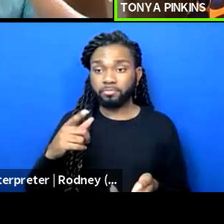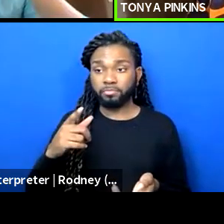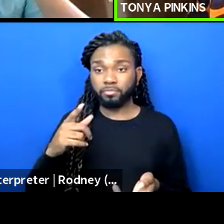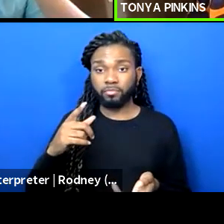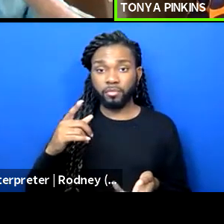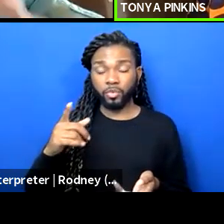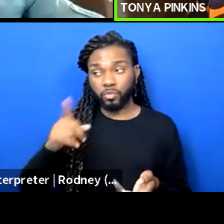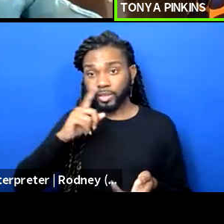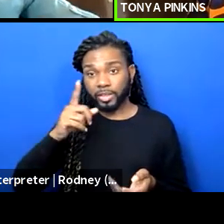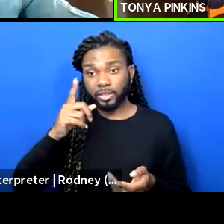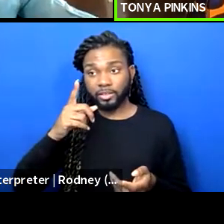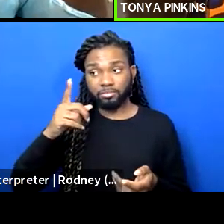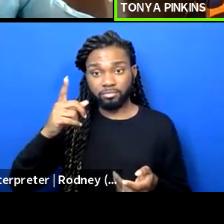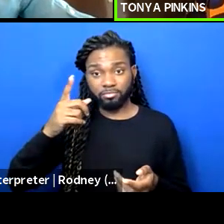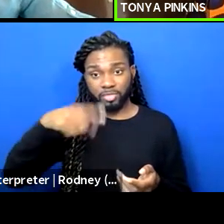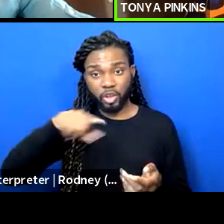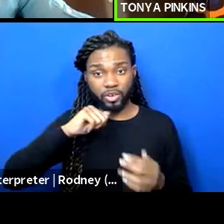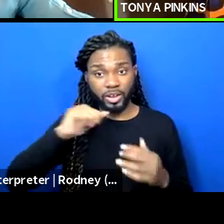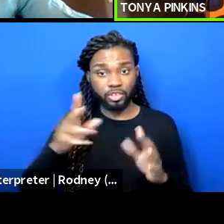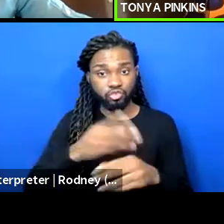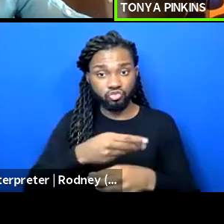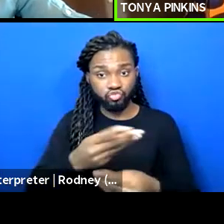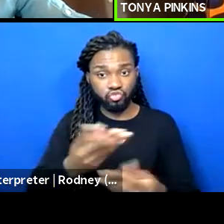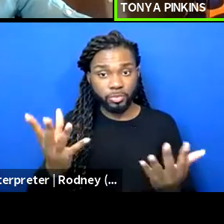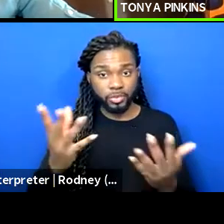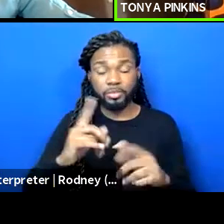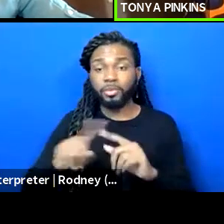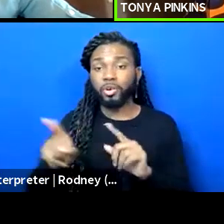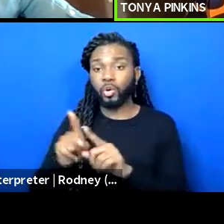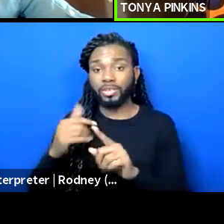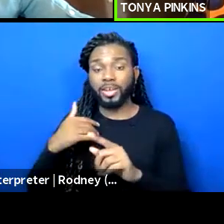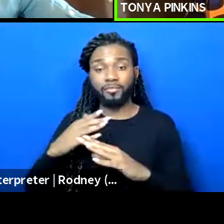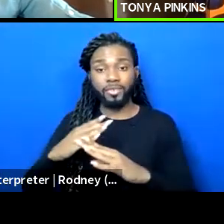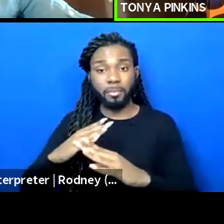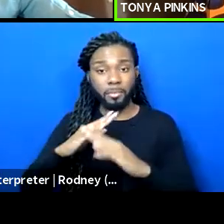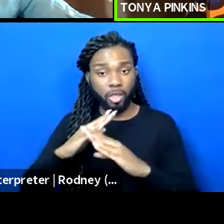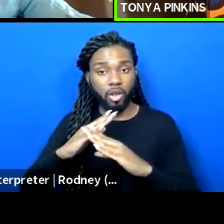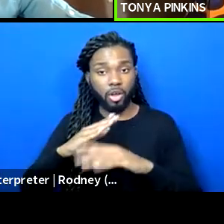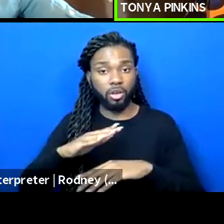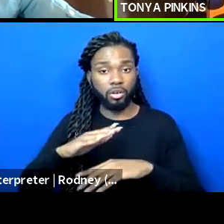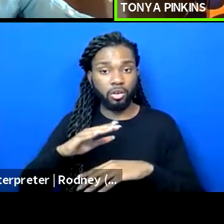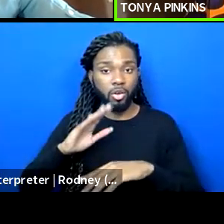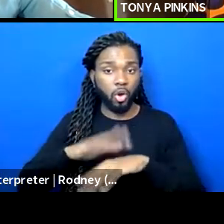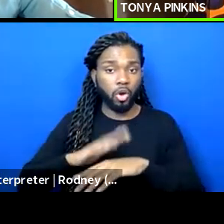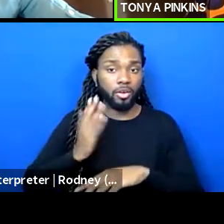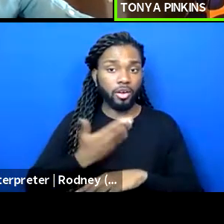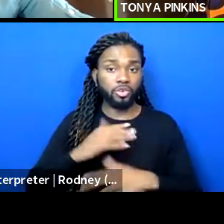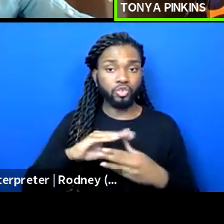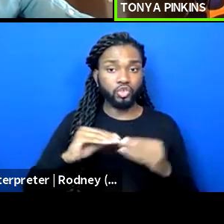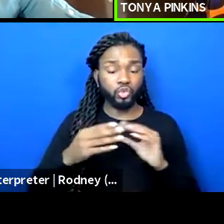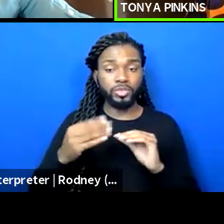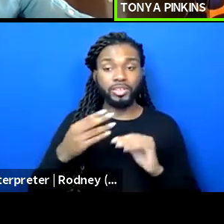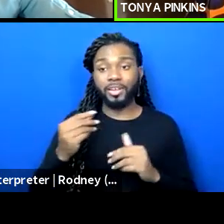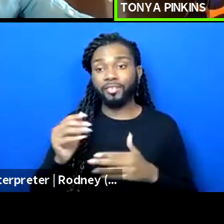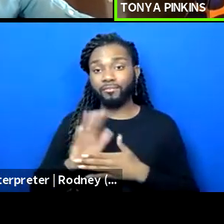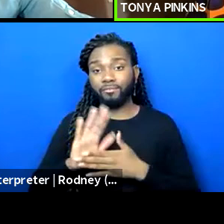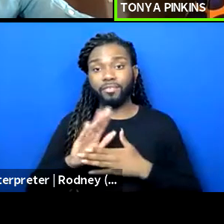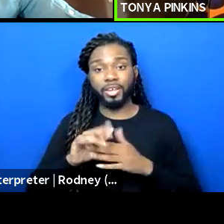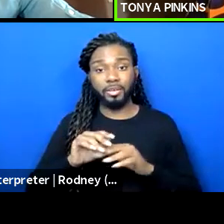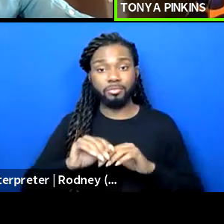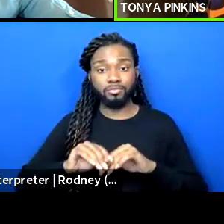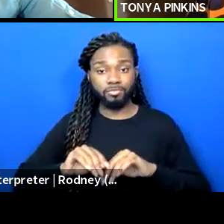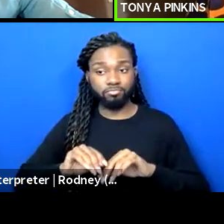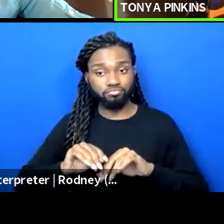not distributing it, there's actually a block on our stories and films getting told